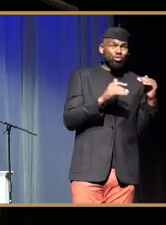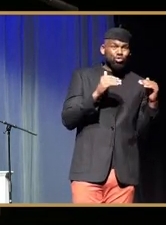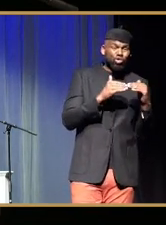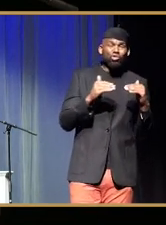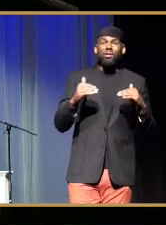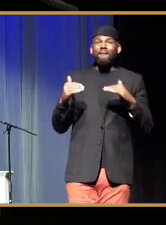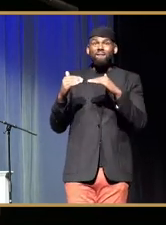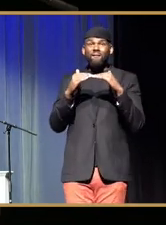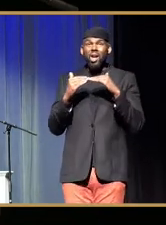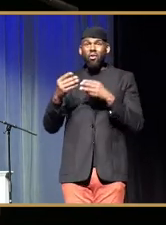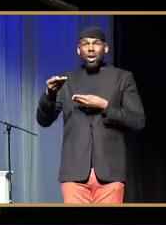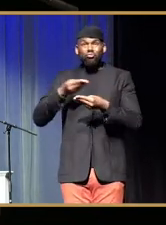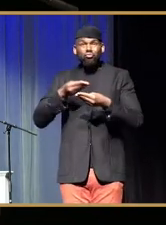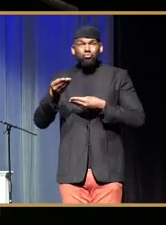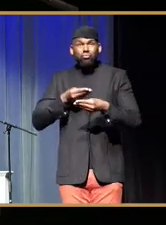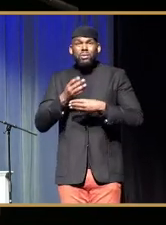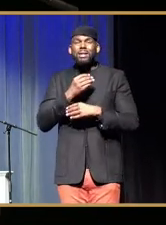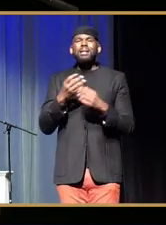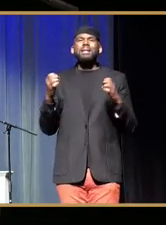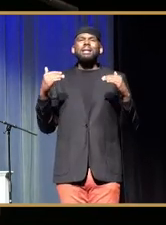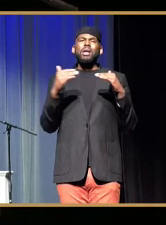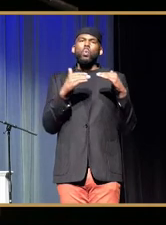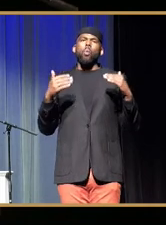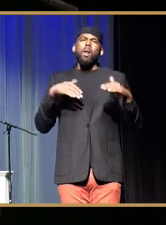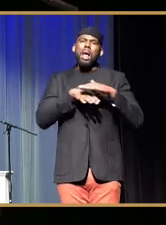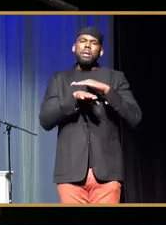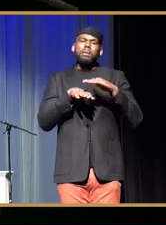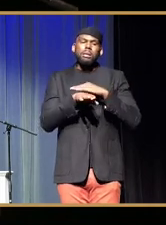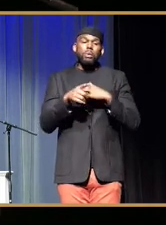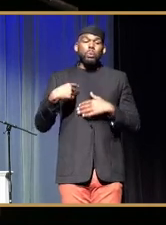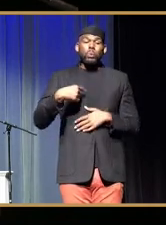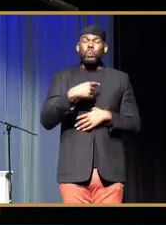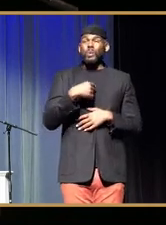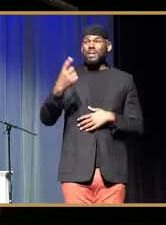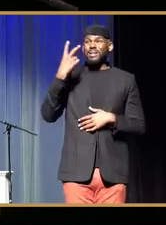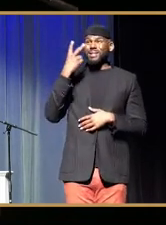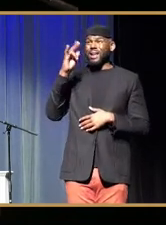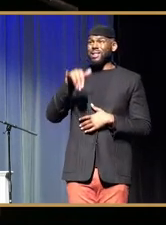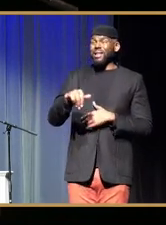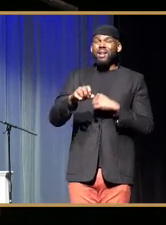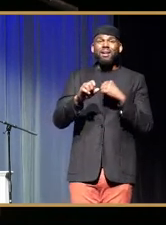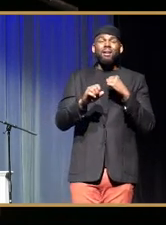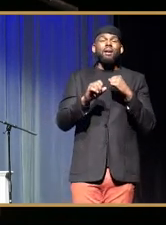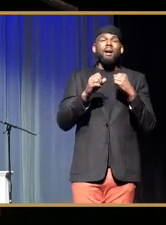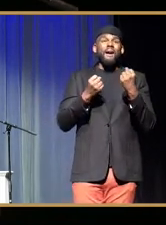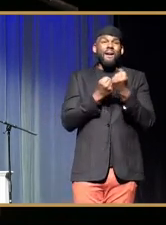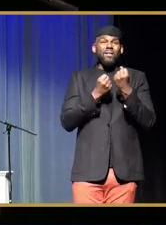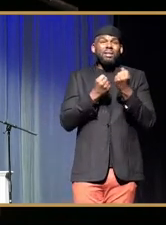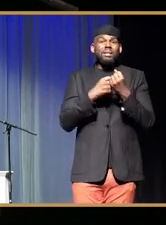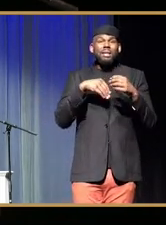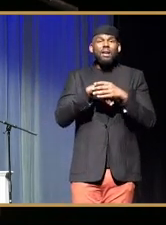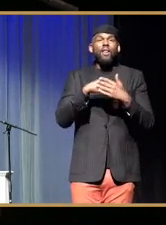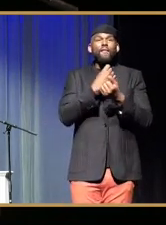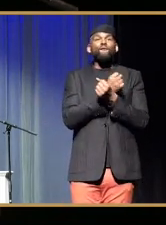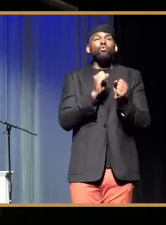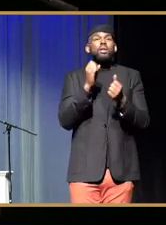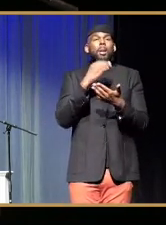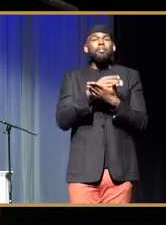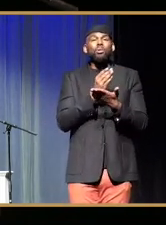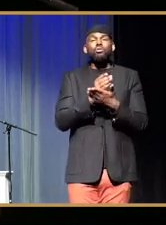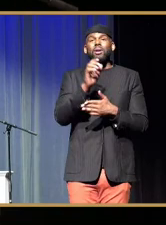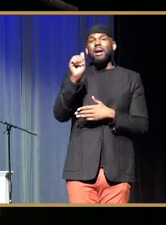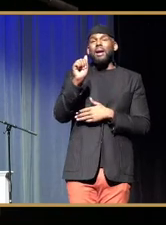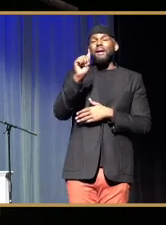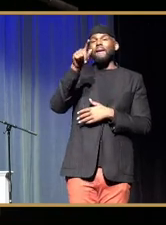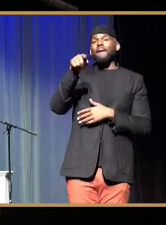fair exchanges, and equal access. We see that advocacy in the freedom budget that A.